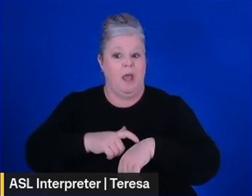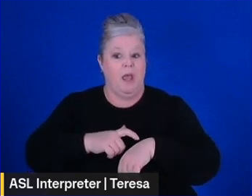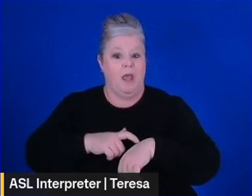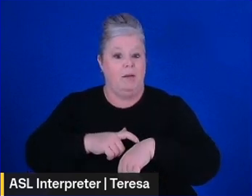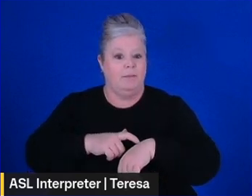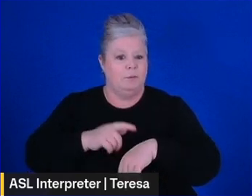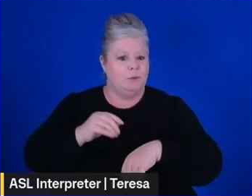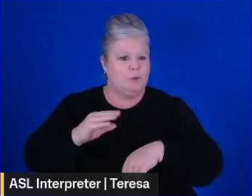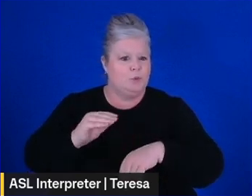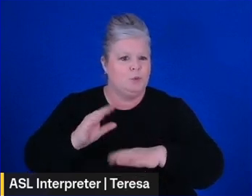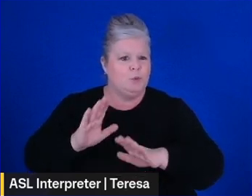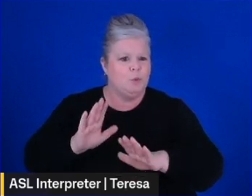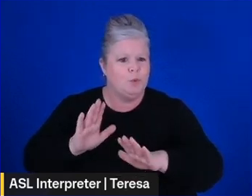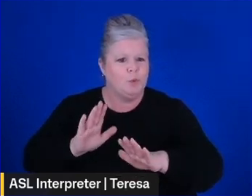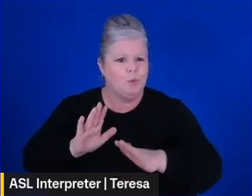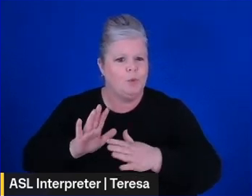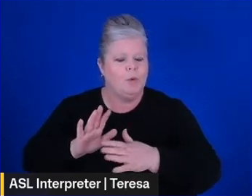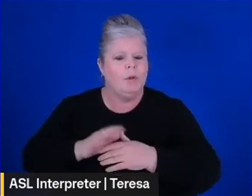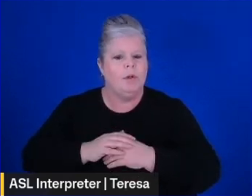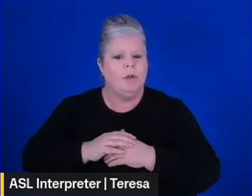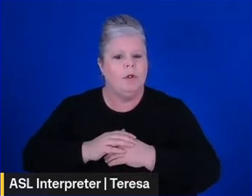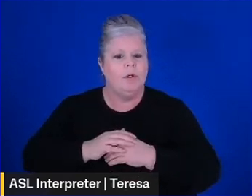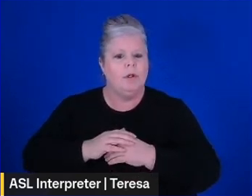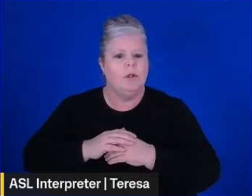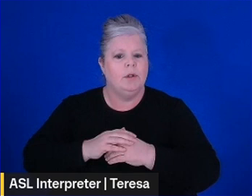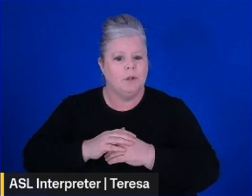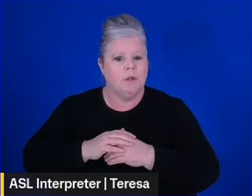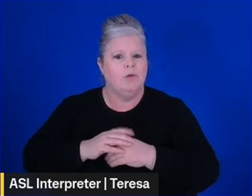make the conclusion.